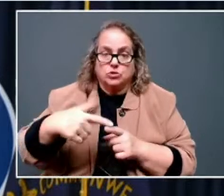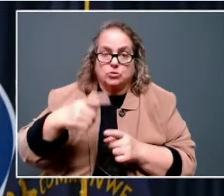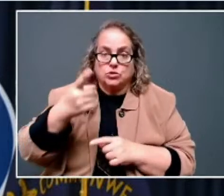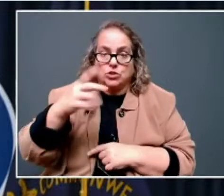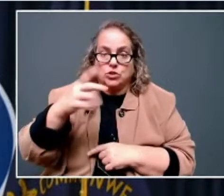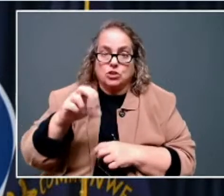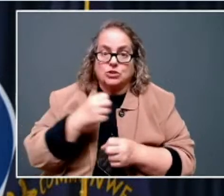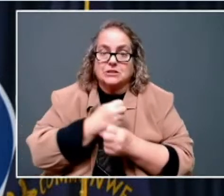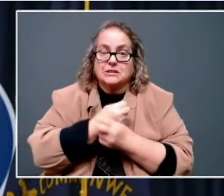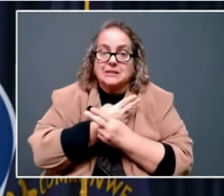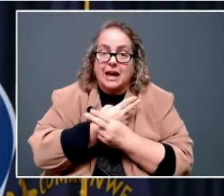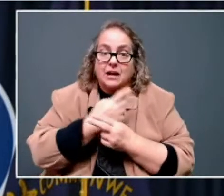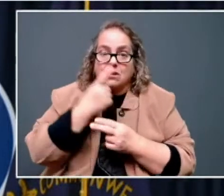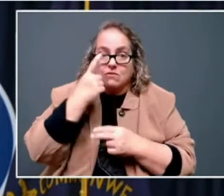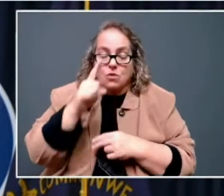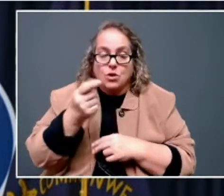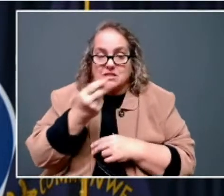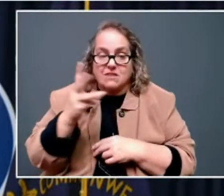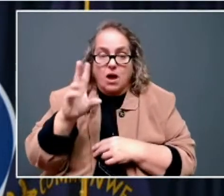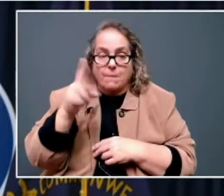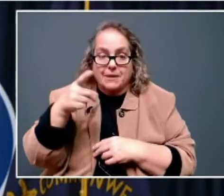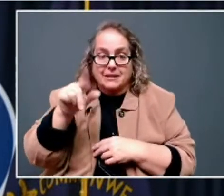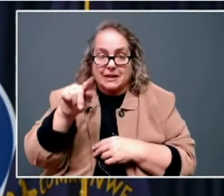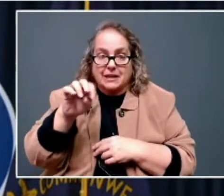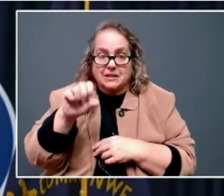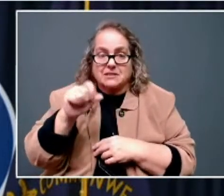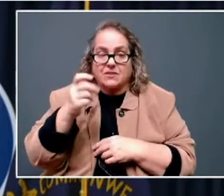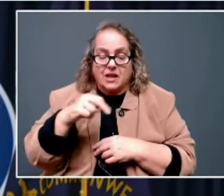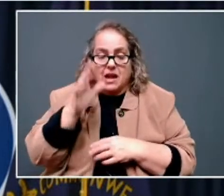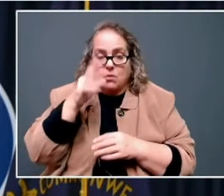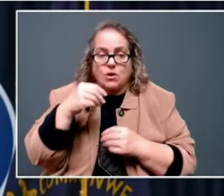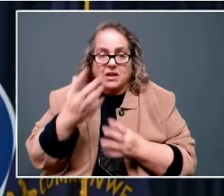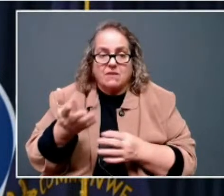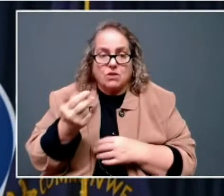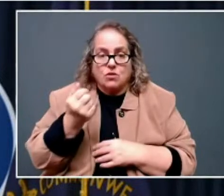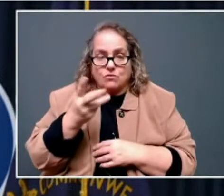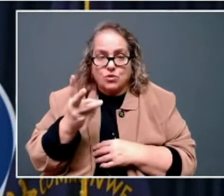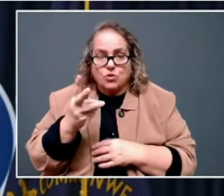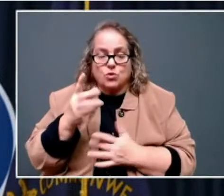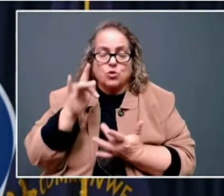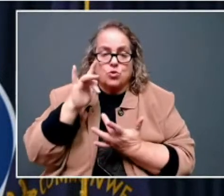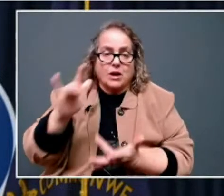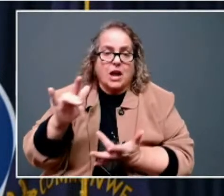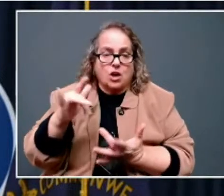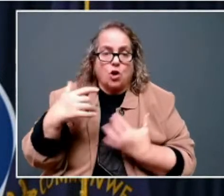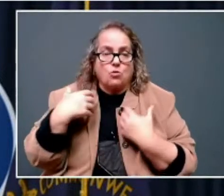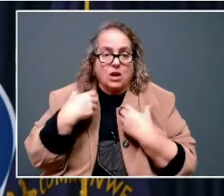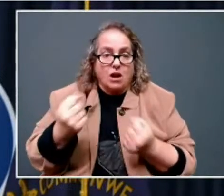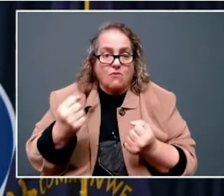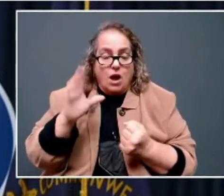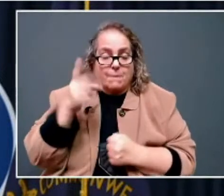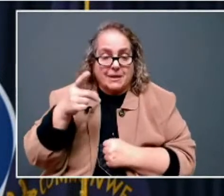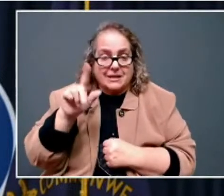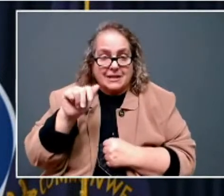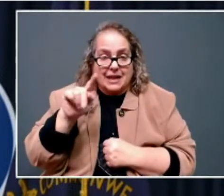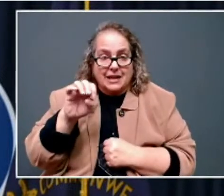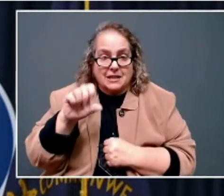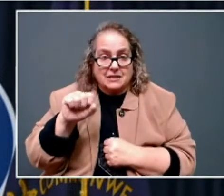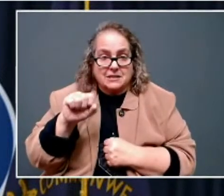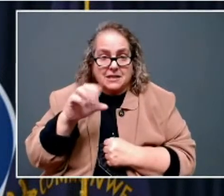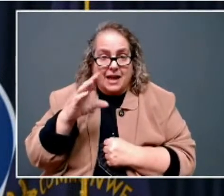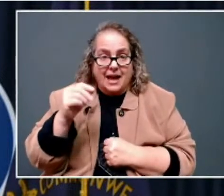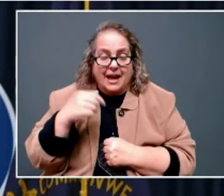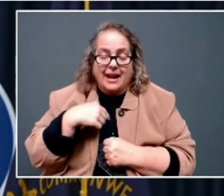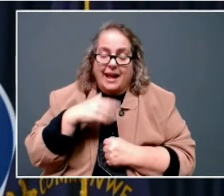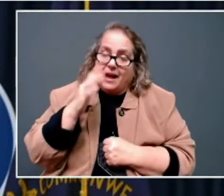for a number of updates, and then I'll give just a couple of tornado recovery updates. I will dispel